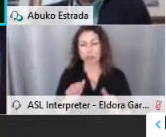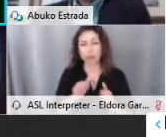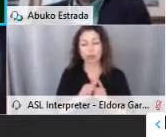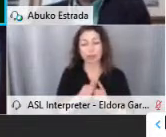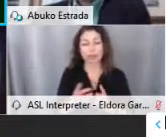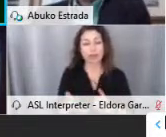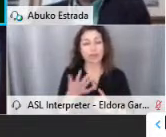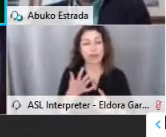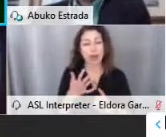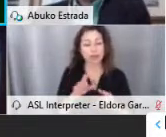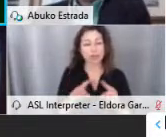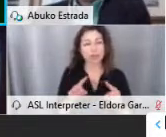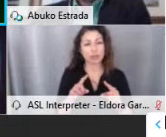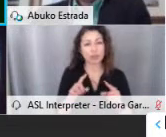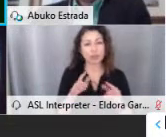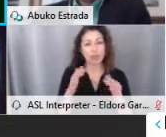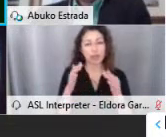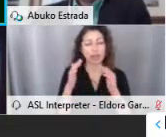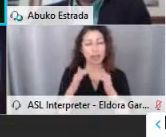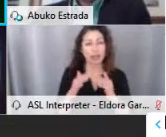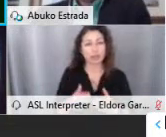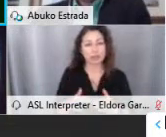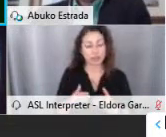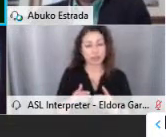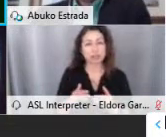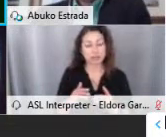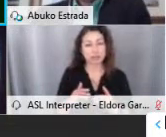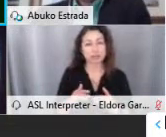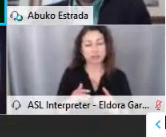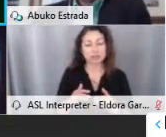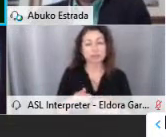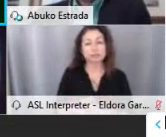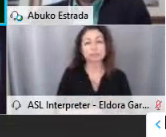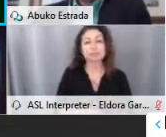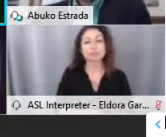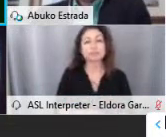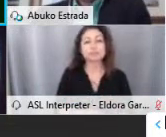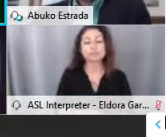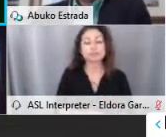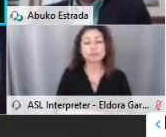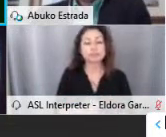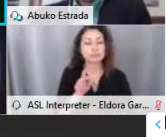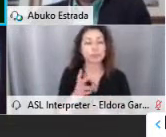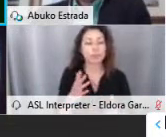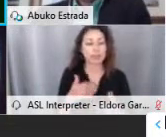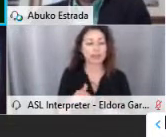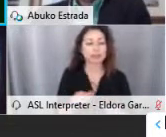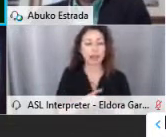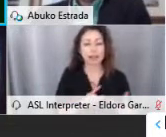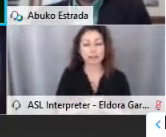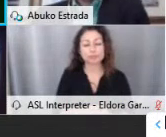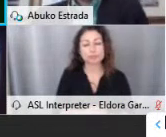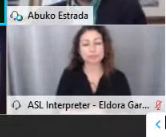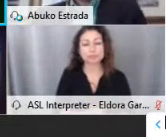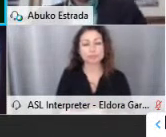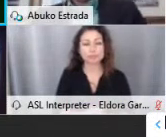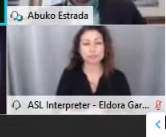5 levels of household income. Okay, next slide.